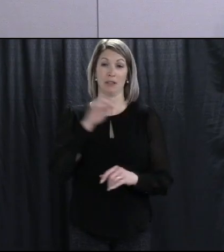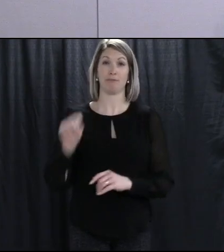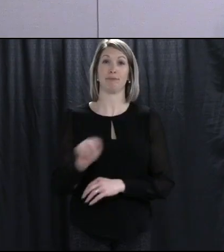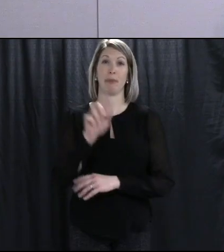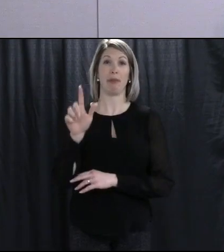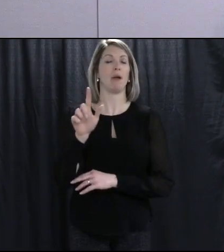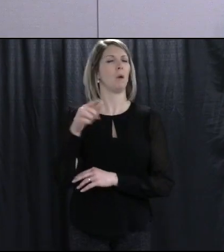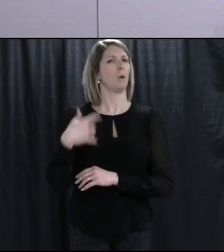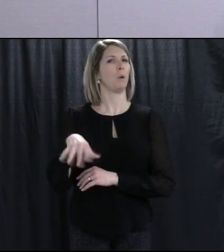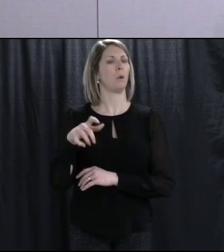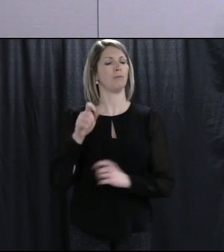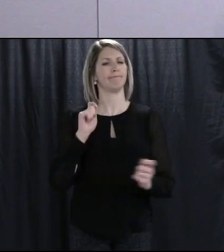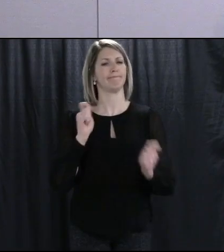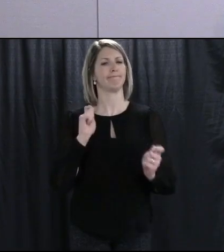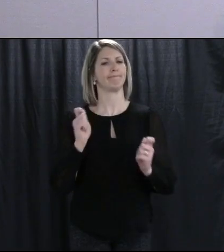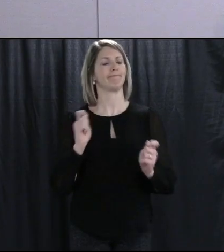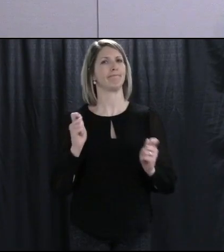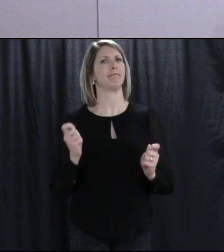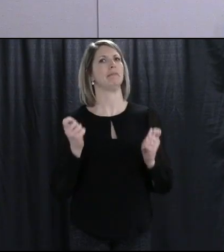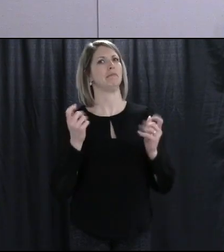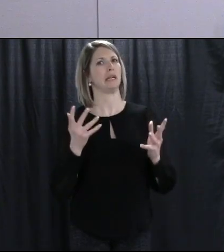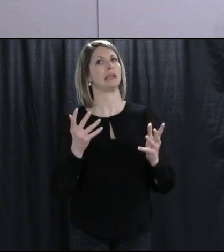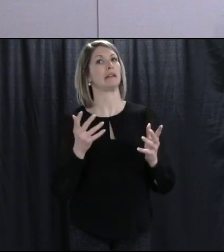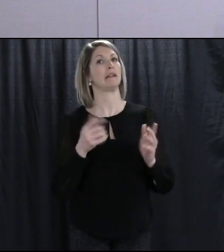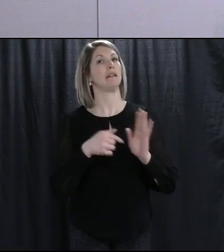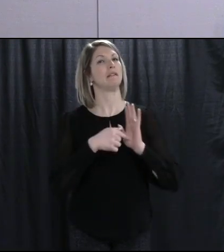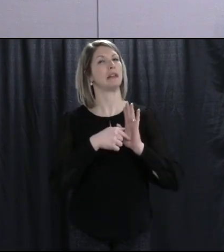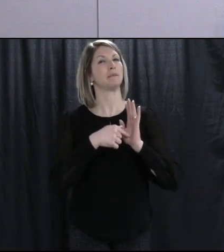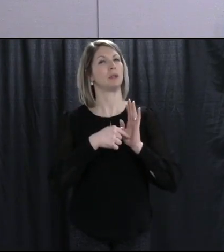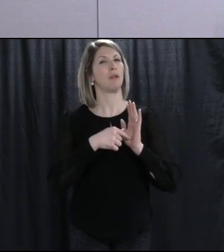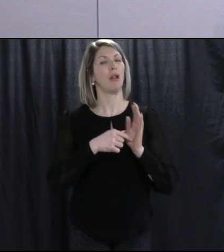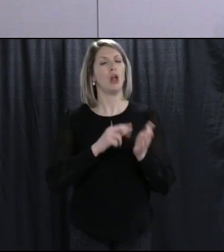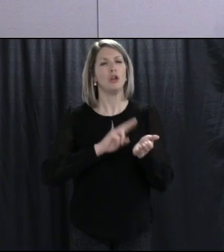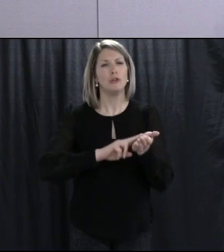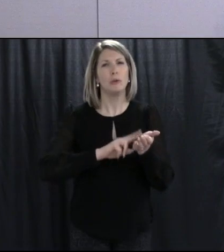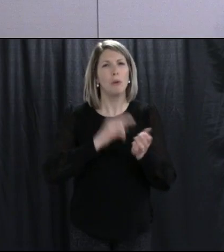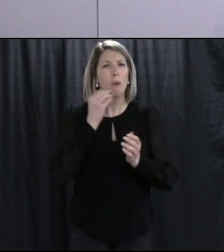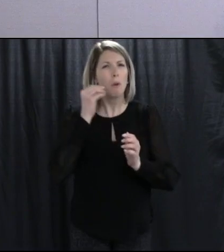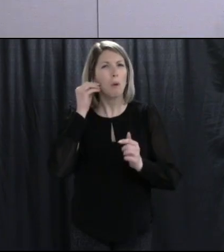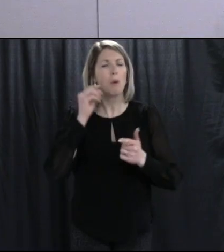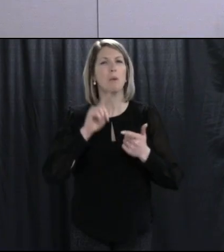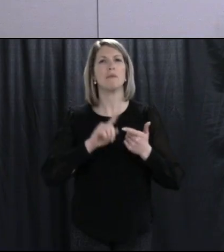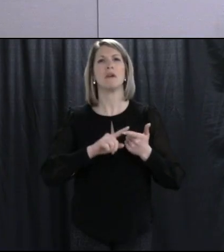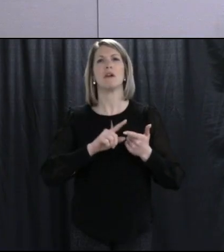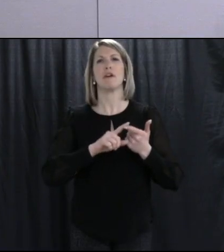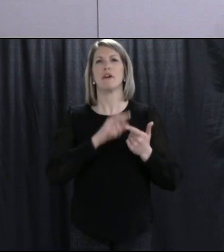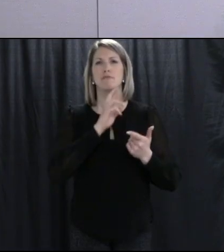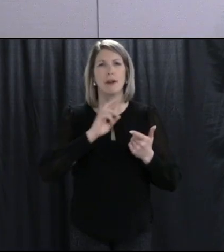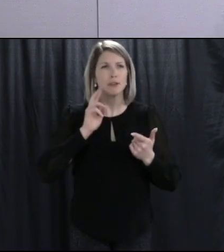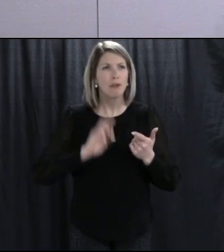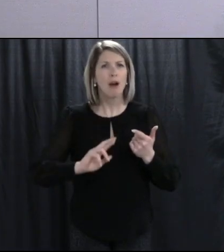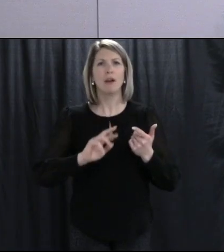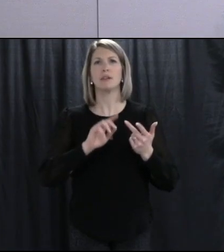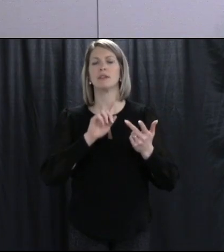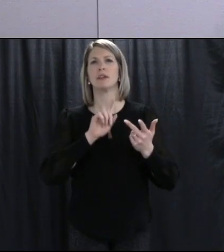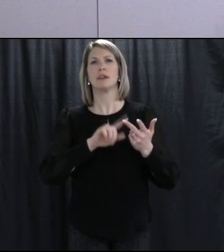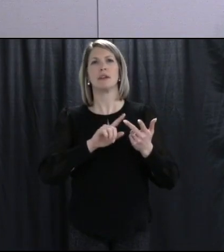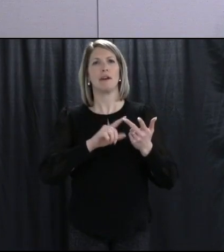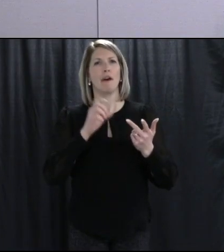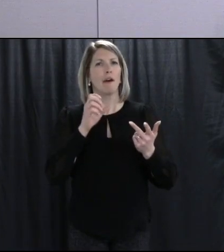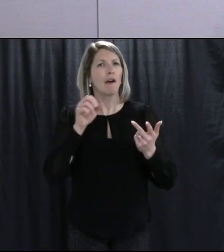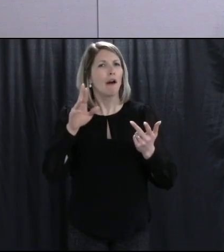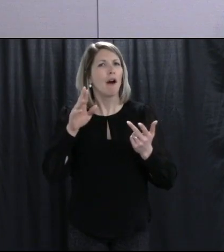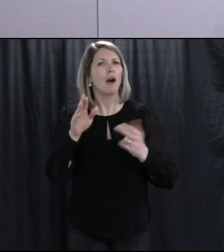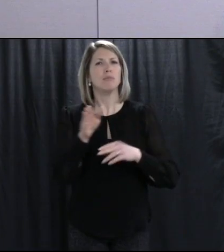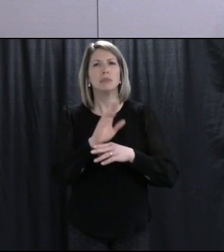seen changes to visitation in some of our long-term care facilities. We've seen operations at bars and restaurants change. We've